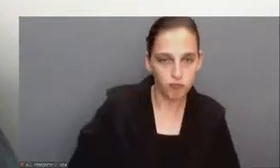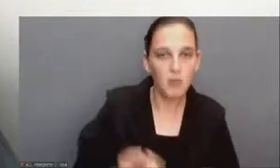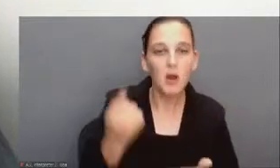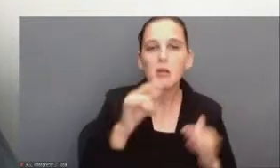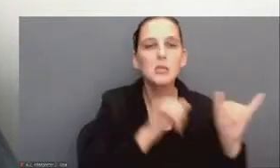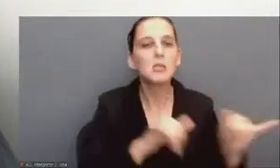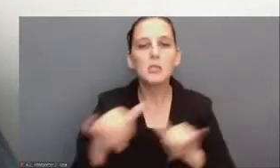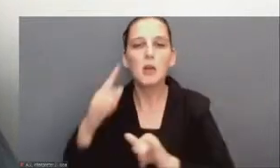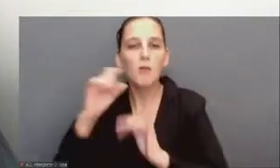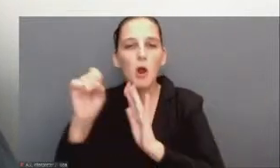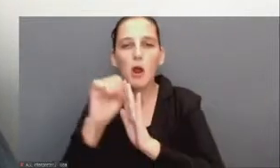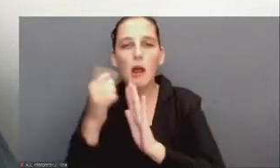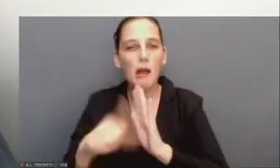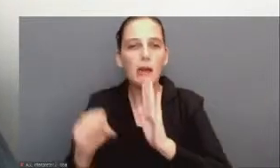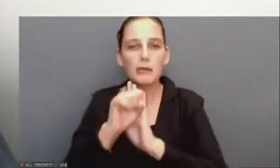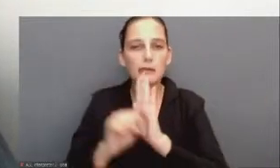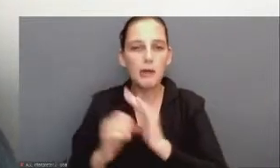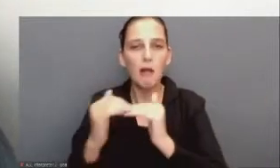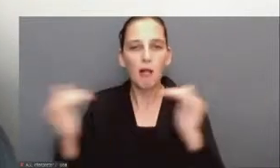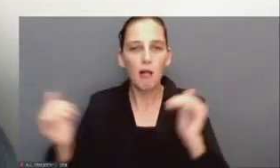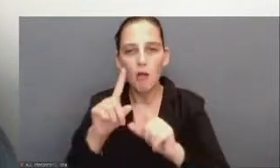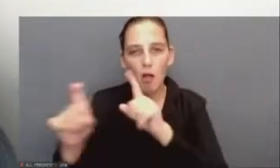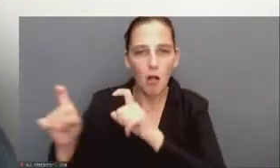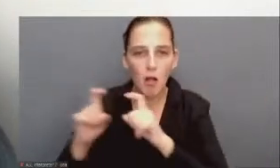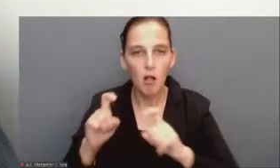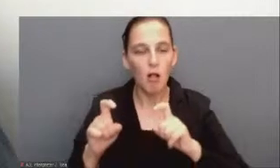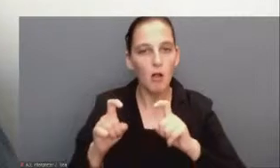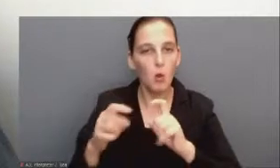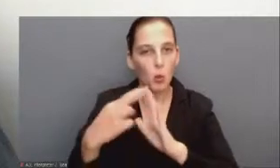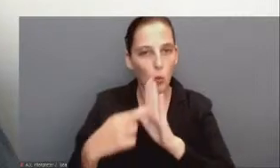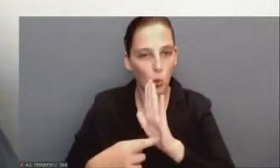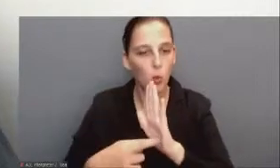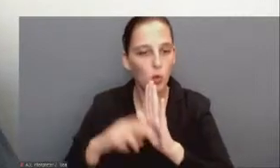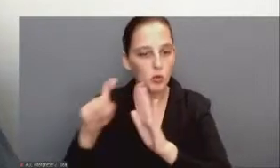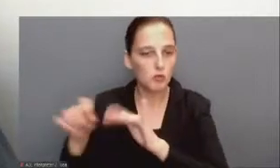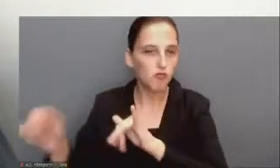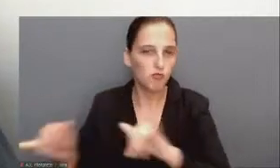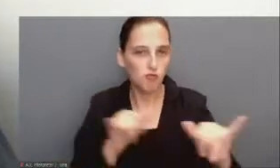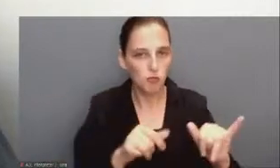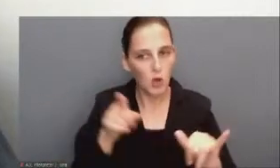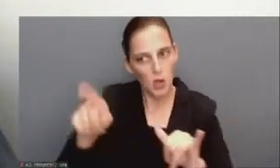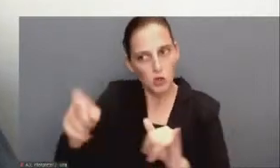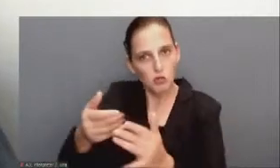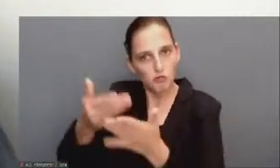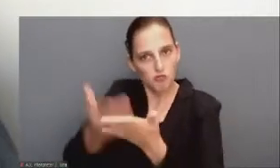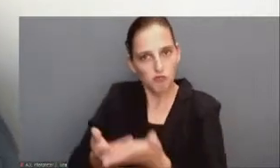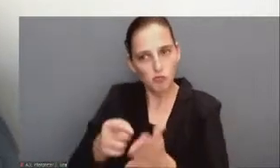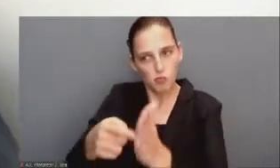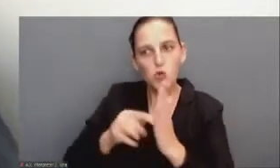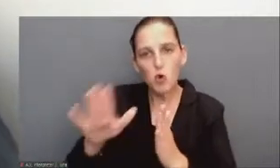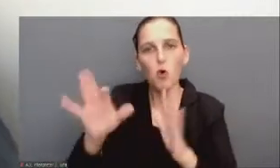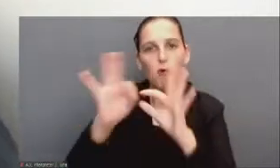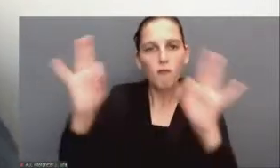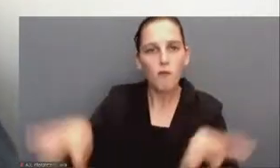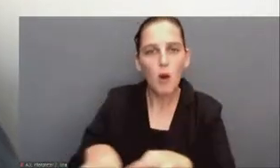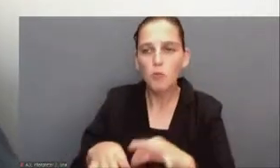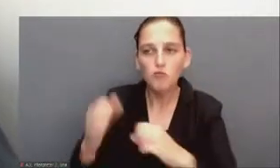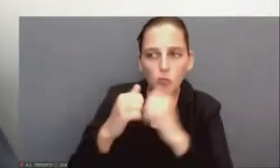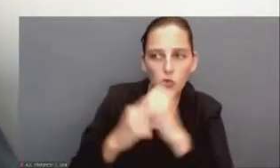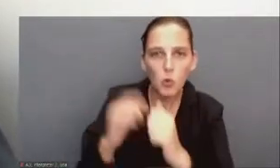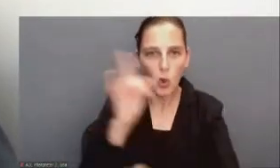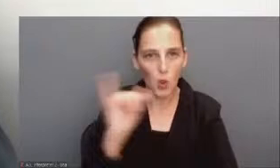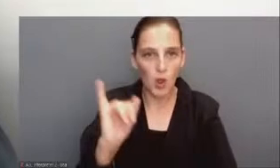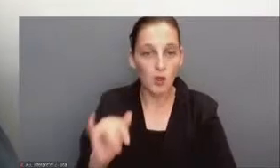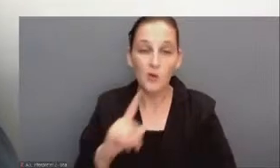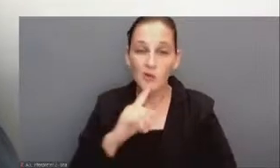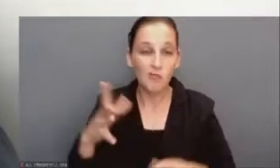state-level triage guidance, and developers of model guidance should likewise be actively encouraged to share their frameworks in this way. So to sum up, we now know that